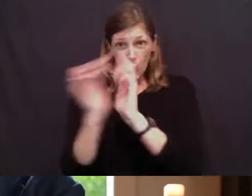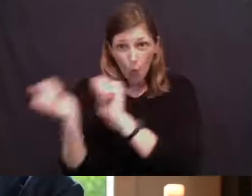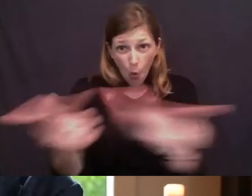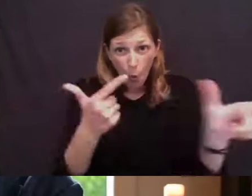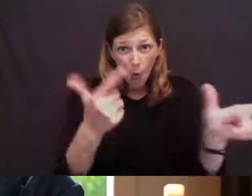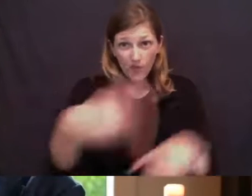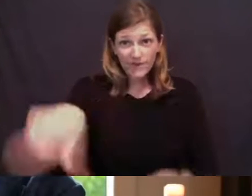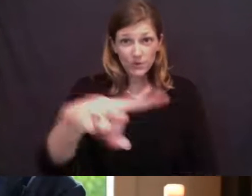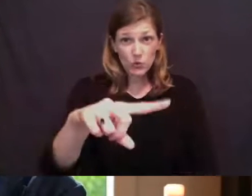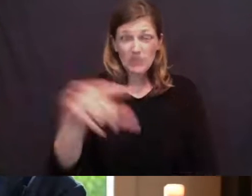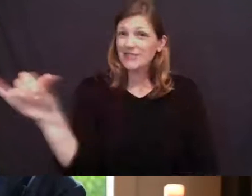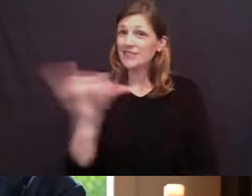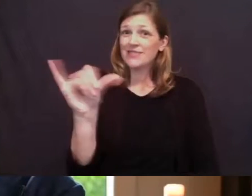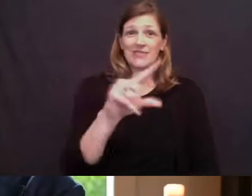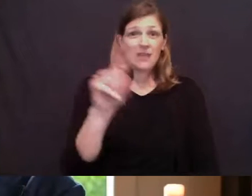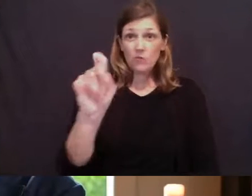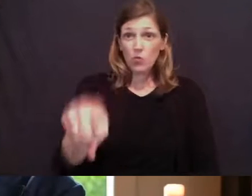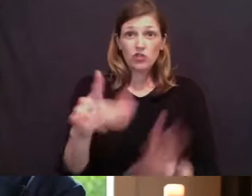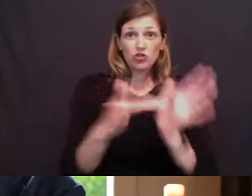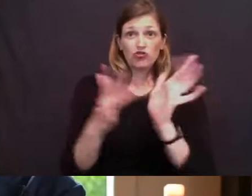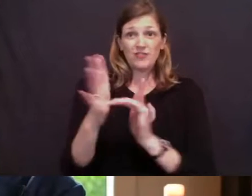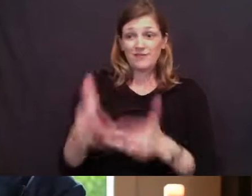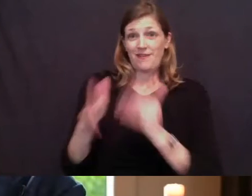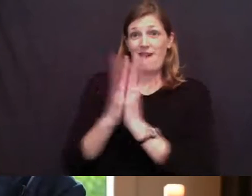the same question that Jesus asked Martha.